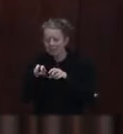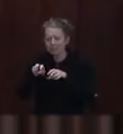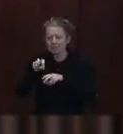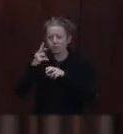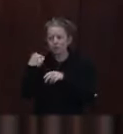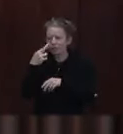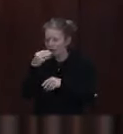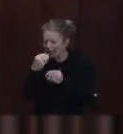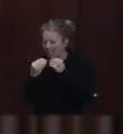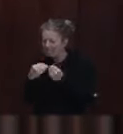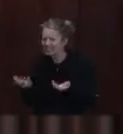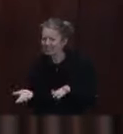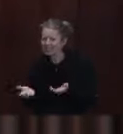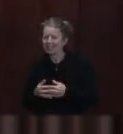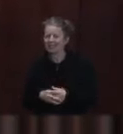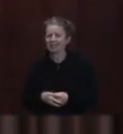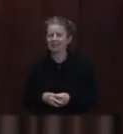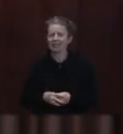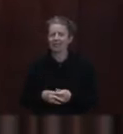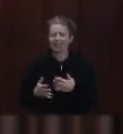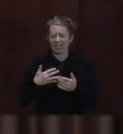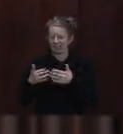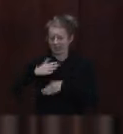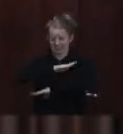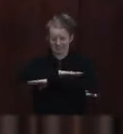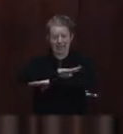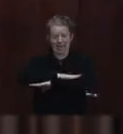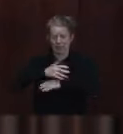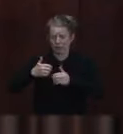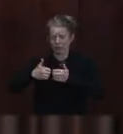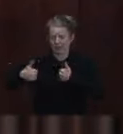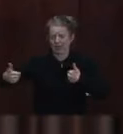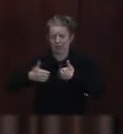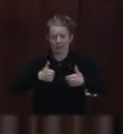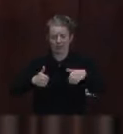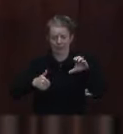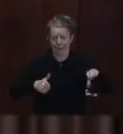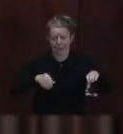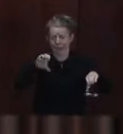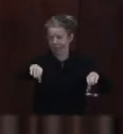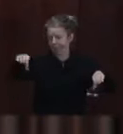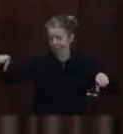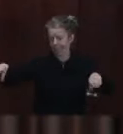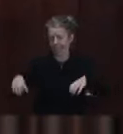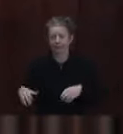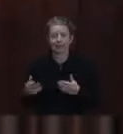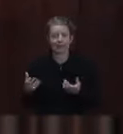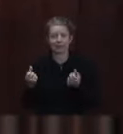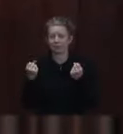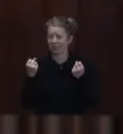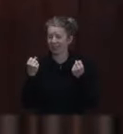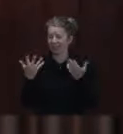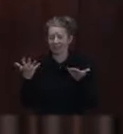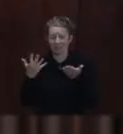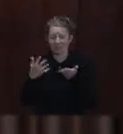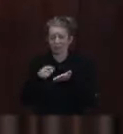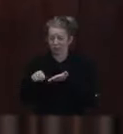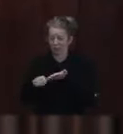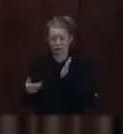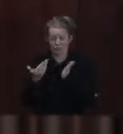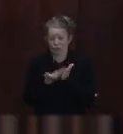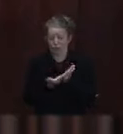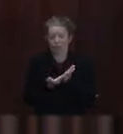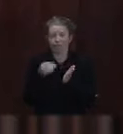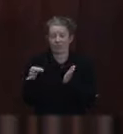even if you spread the tables out some, there's many studies that show you know, if you sit there in a restaurant, if there's someone